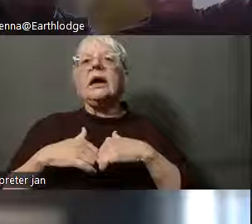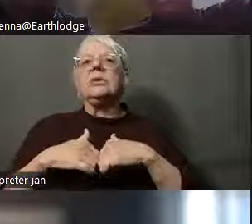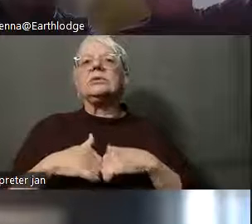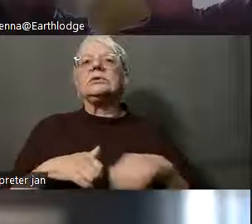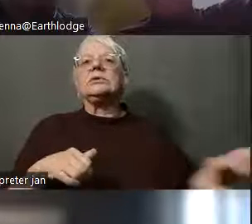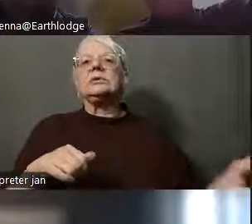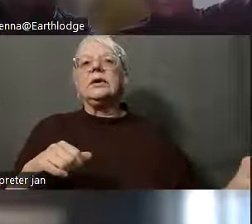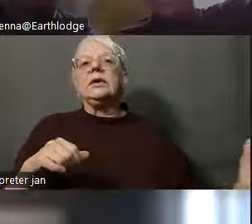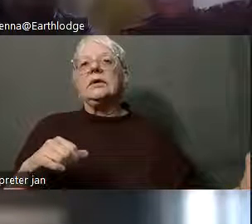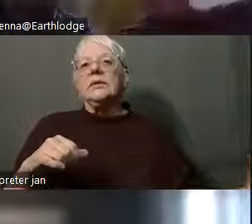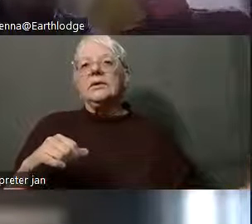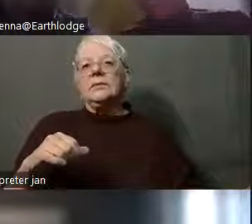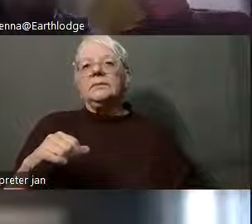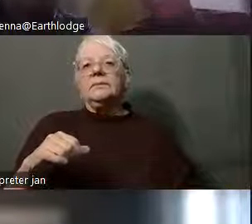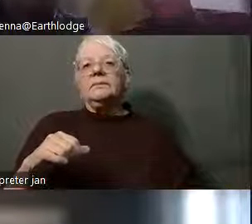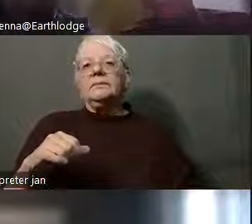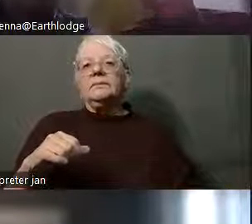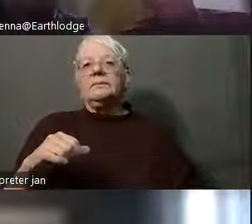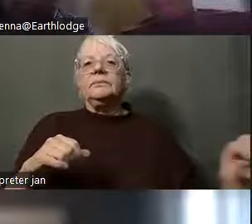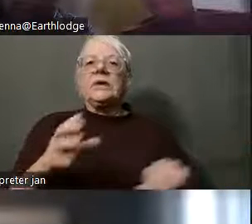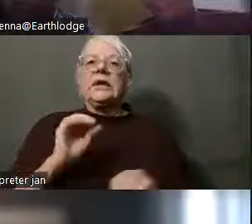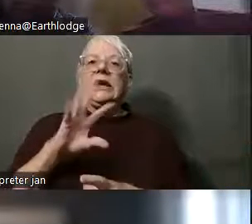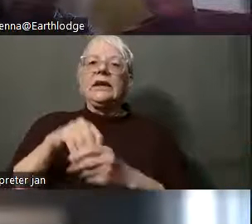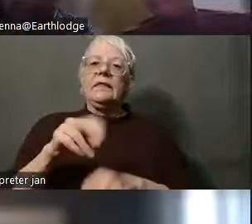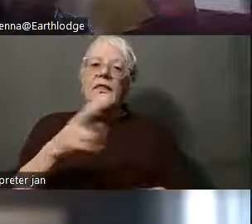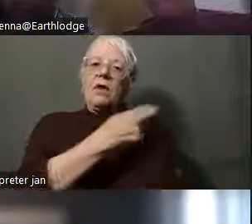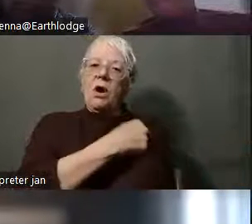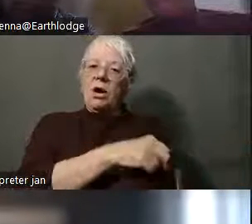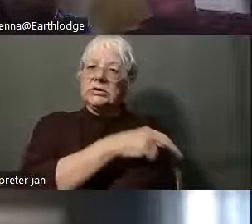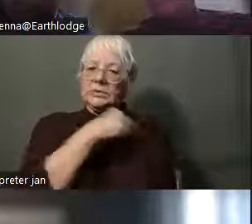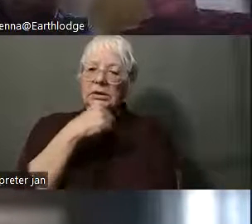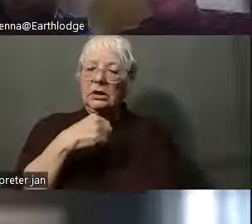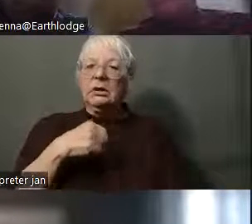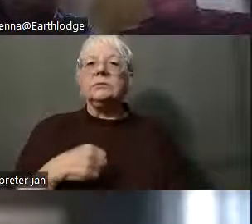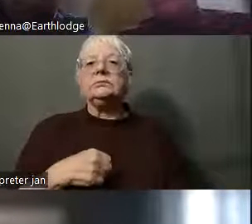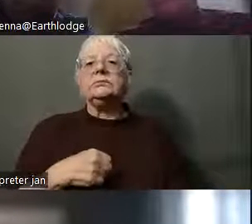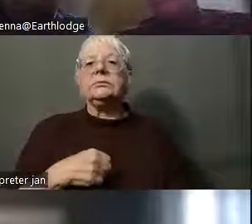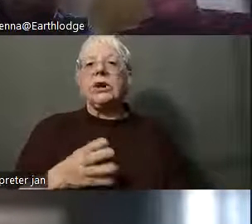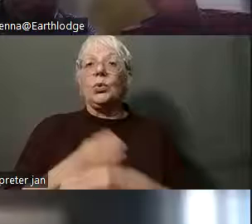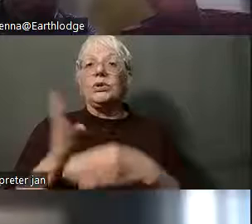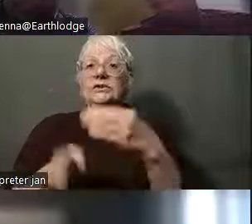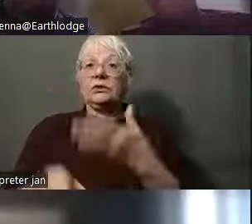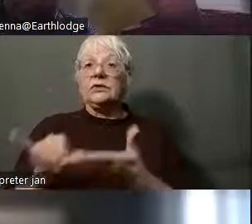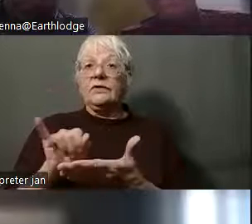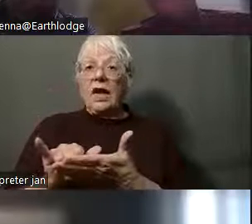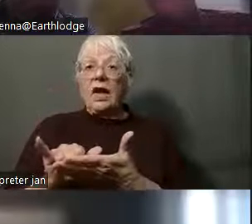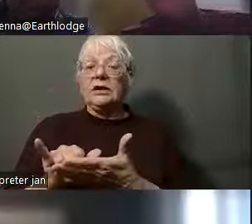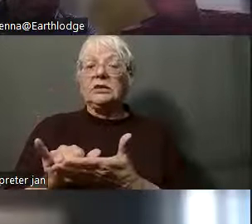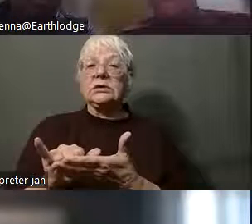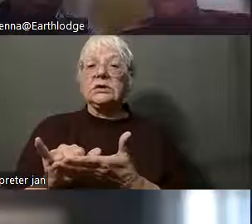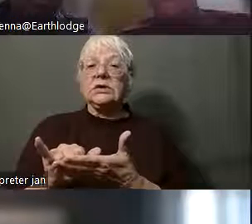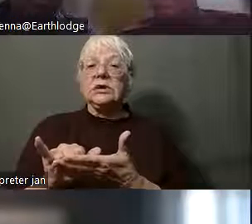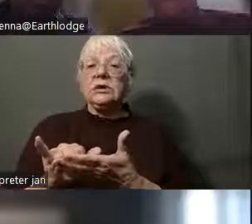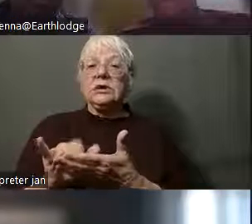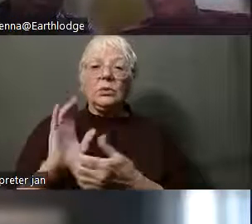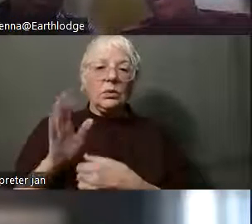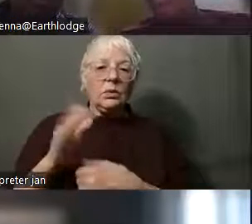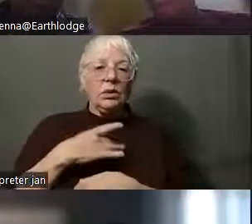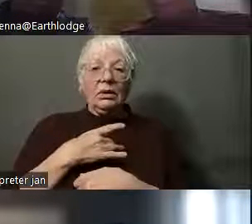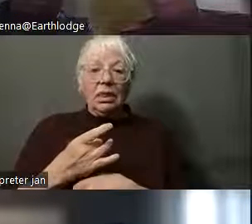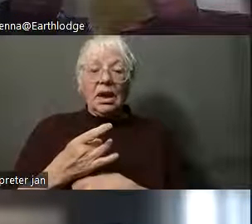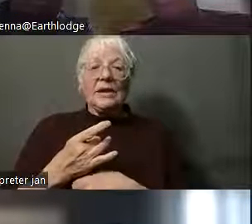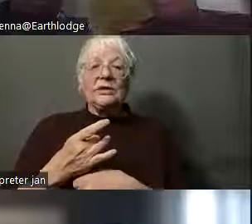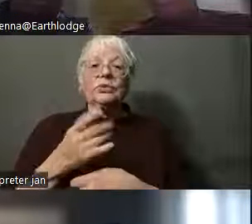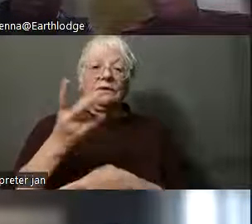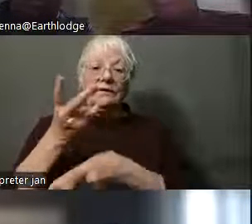in the hospital as a result of it. We would have liked to have kept them